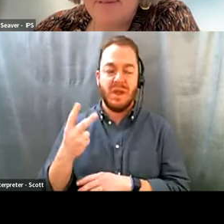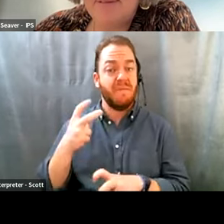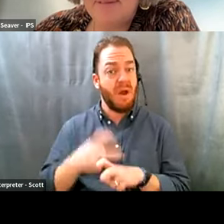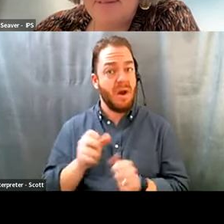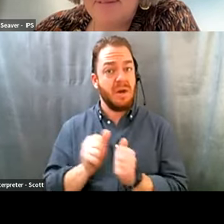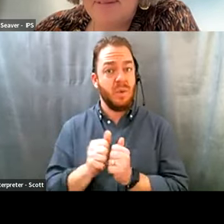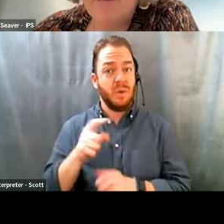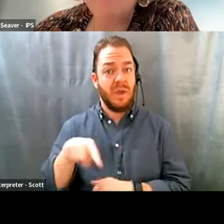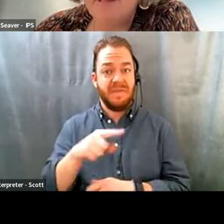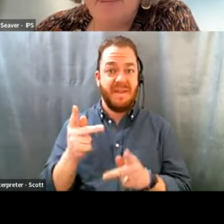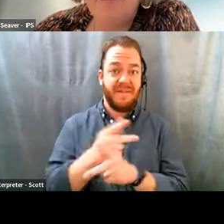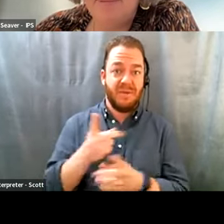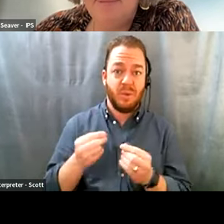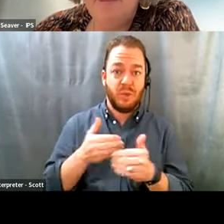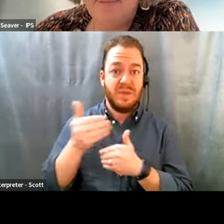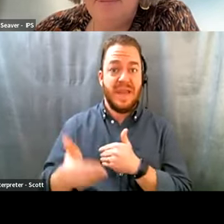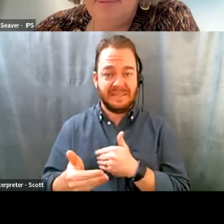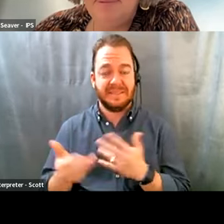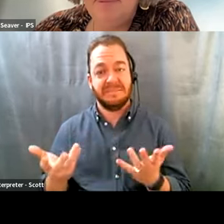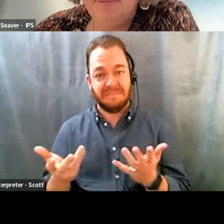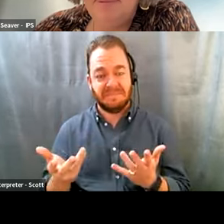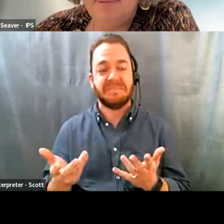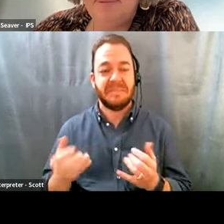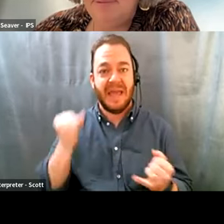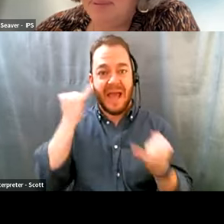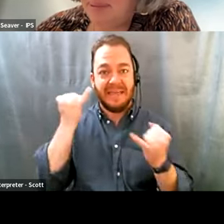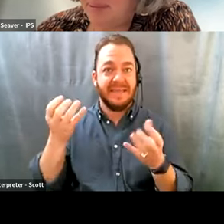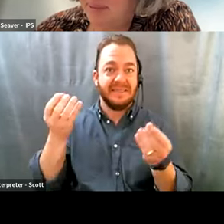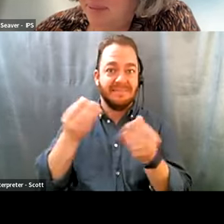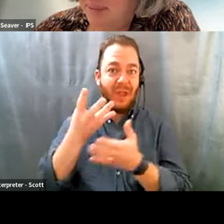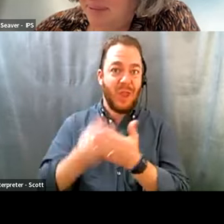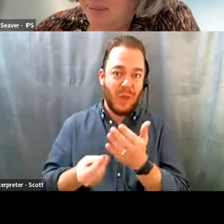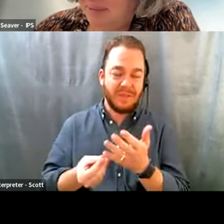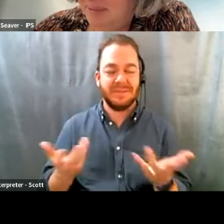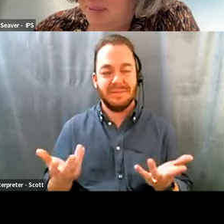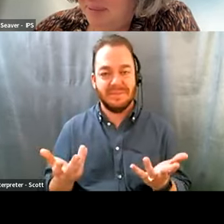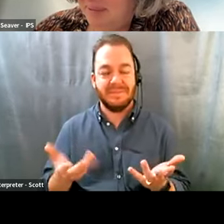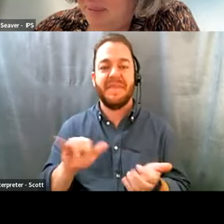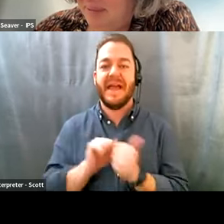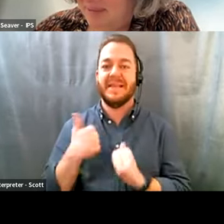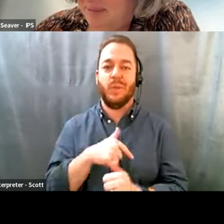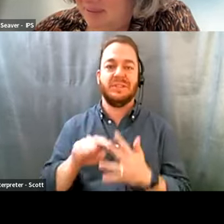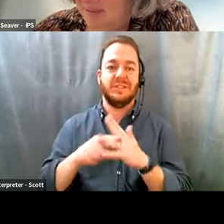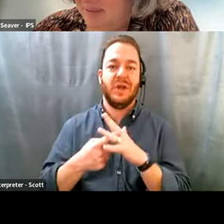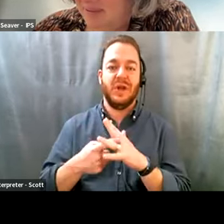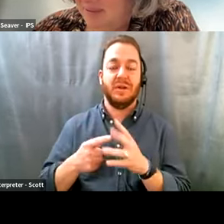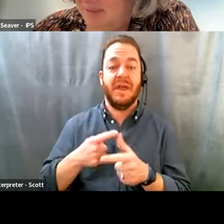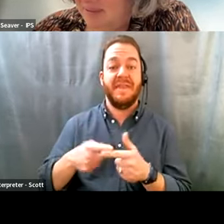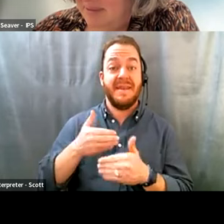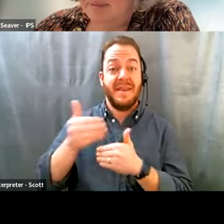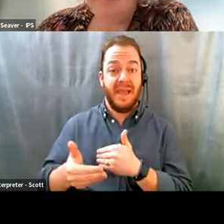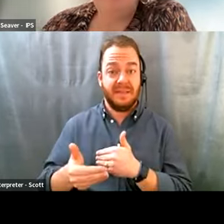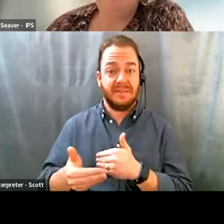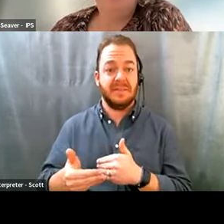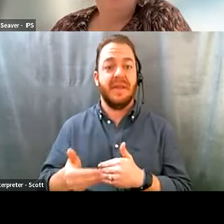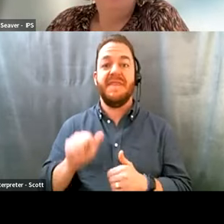with them and figure out what to do next. And, you know, ideas get lost. But so that's how we started. But then the next thing was that